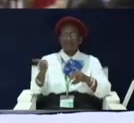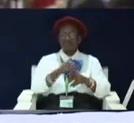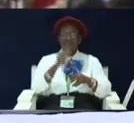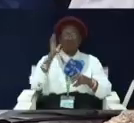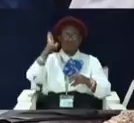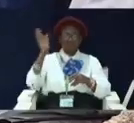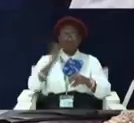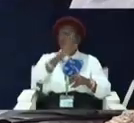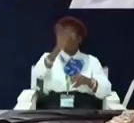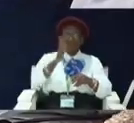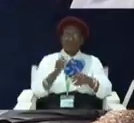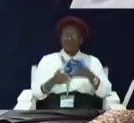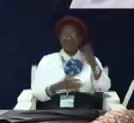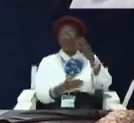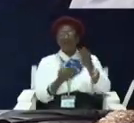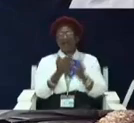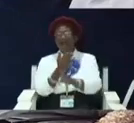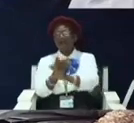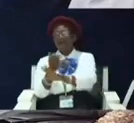beg again. Amen.